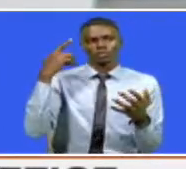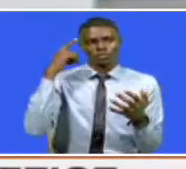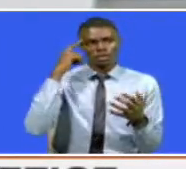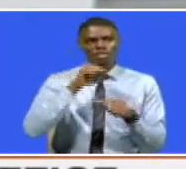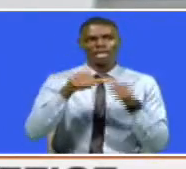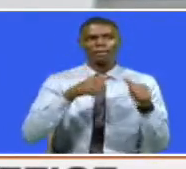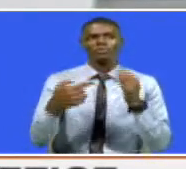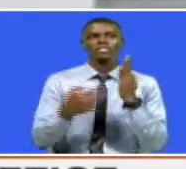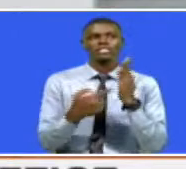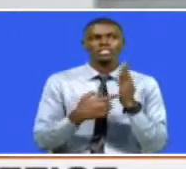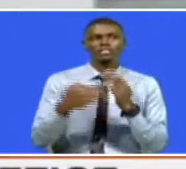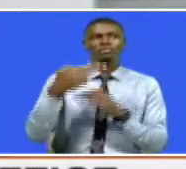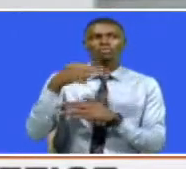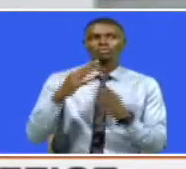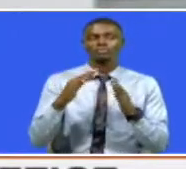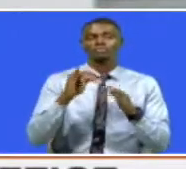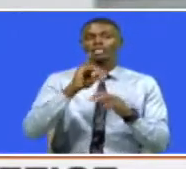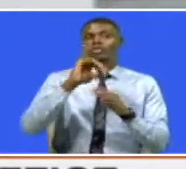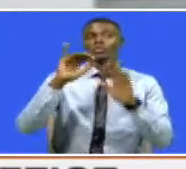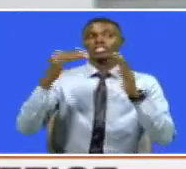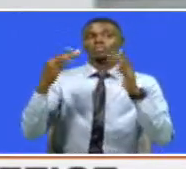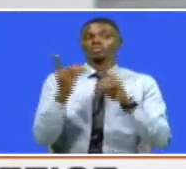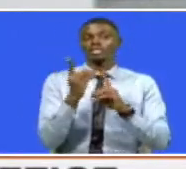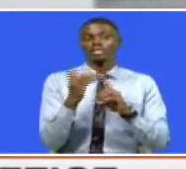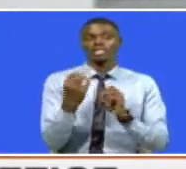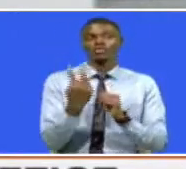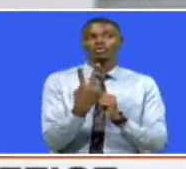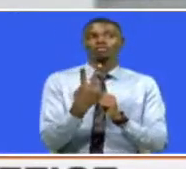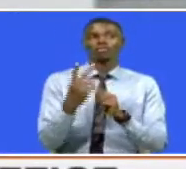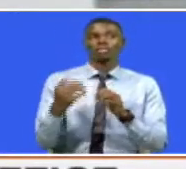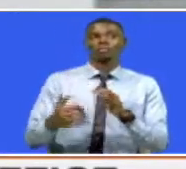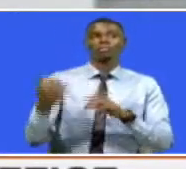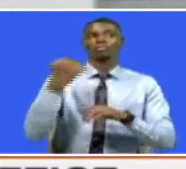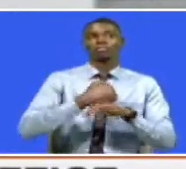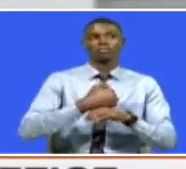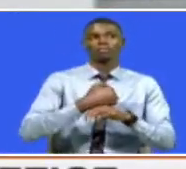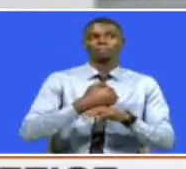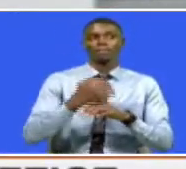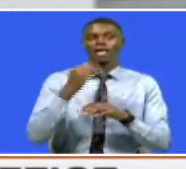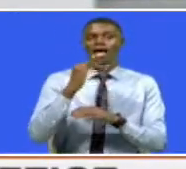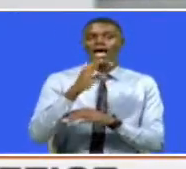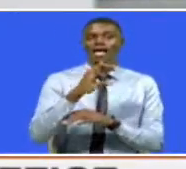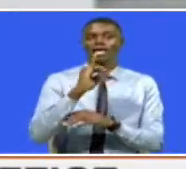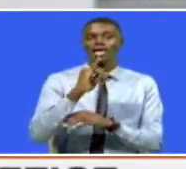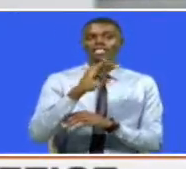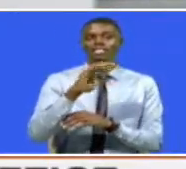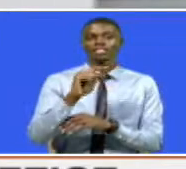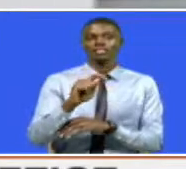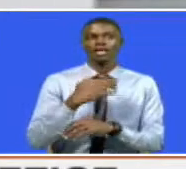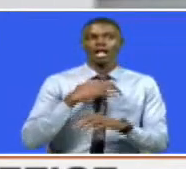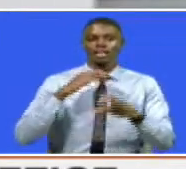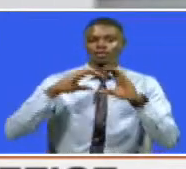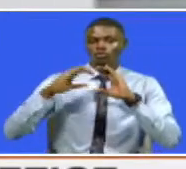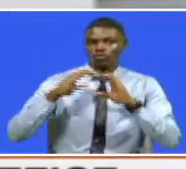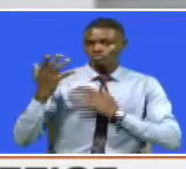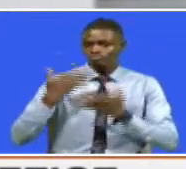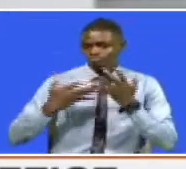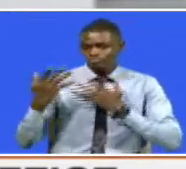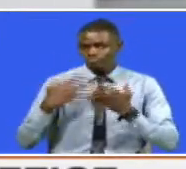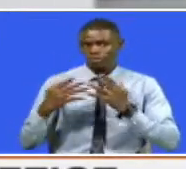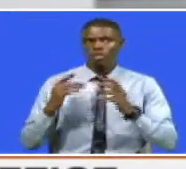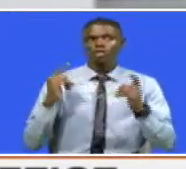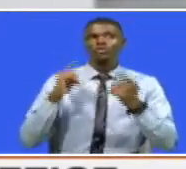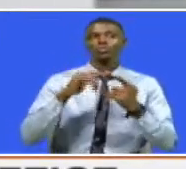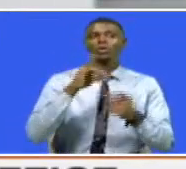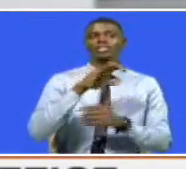superhighway. Yeah. The Jamhuri Day celebrations were anchored on innovation, ICT. Yeah. And the conversation then has moved towards